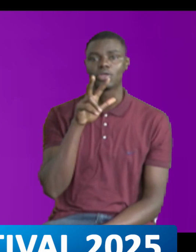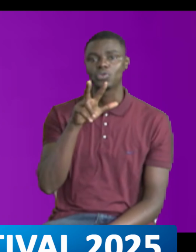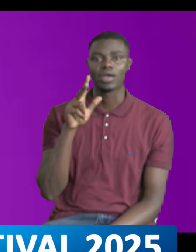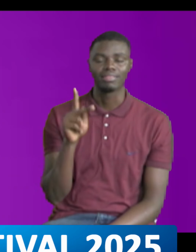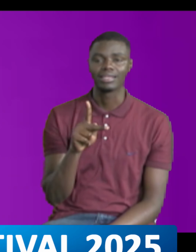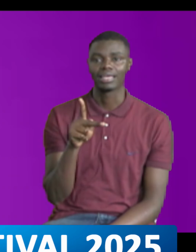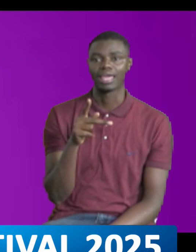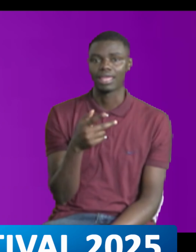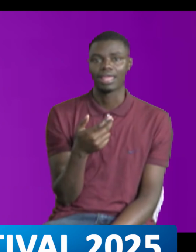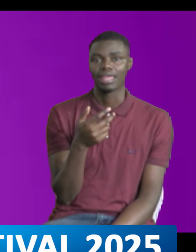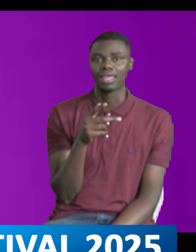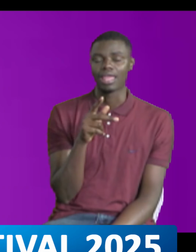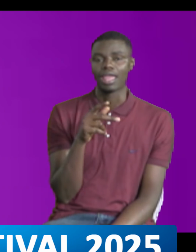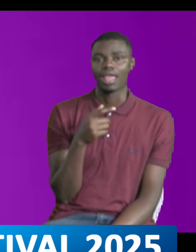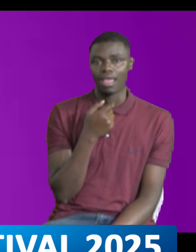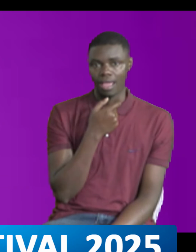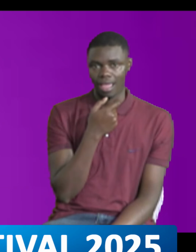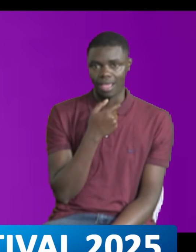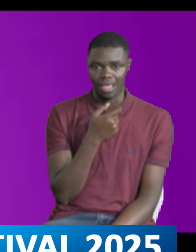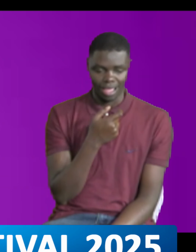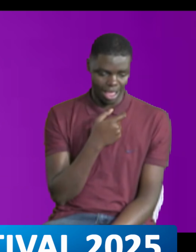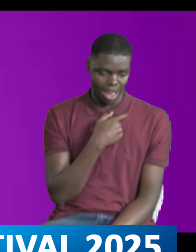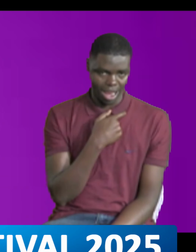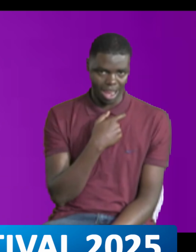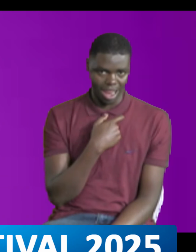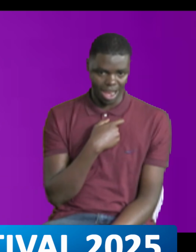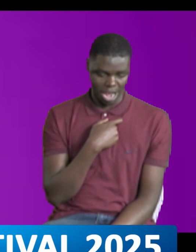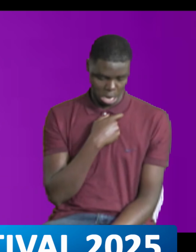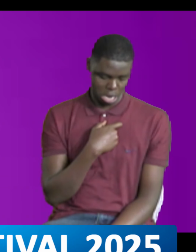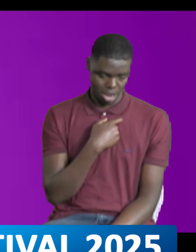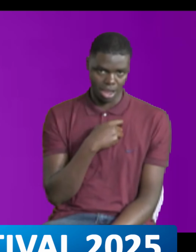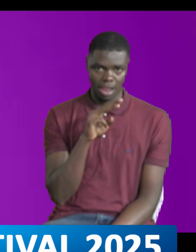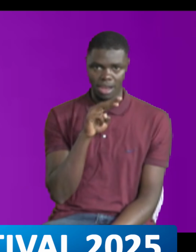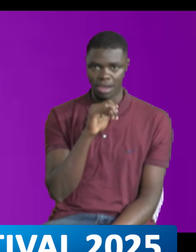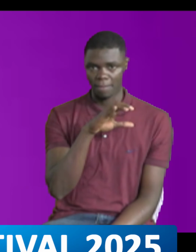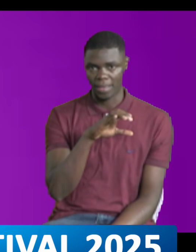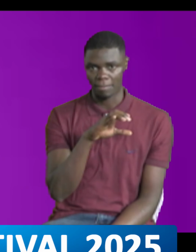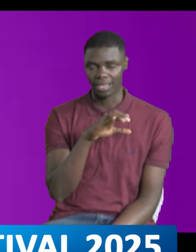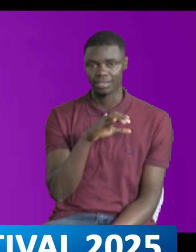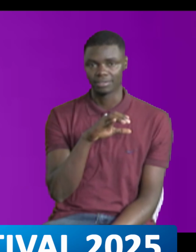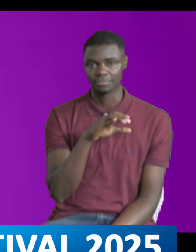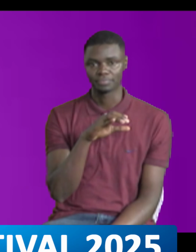lapel mic, put it in a 3K is better meaning.